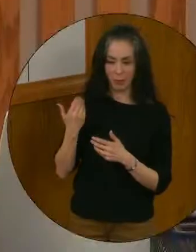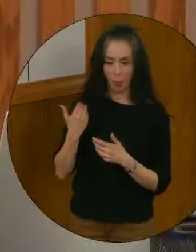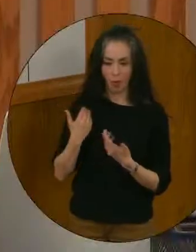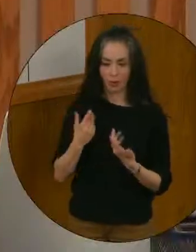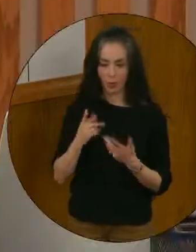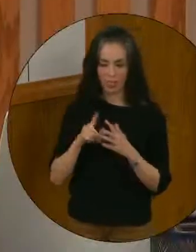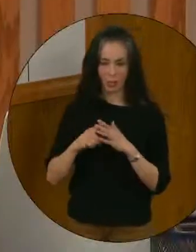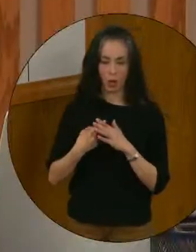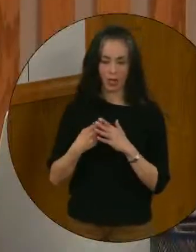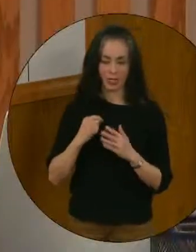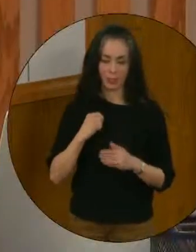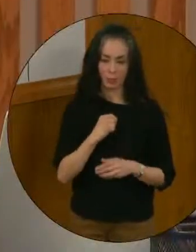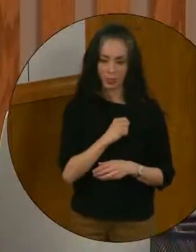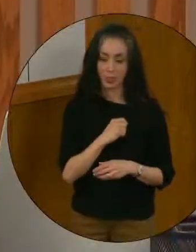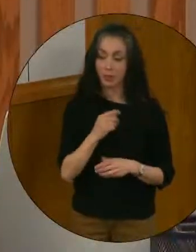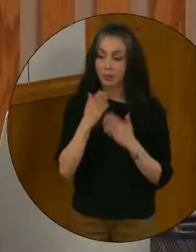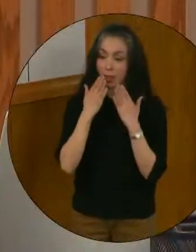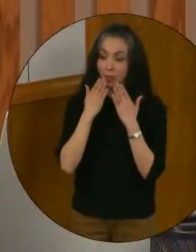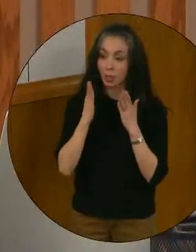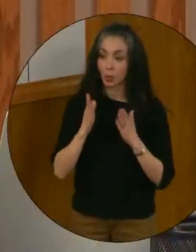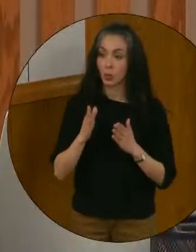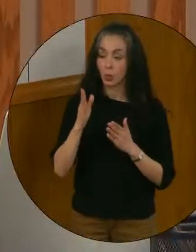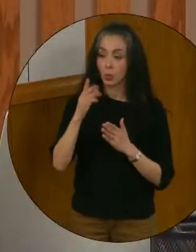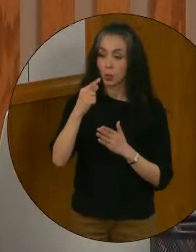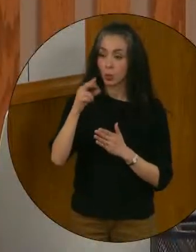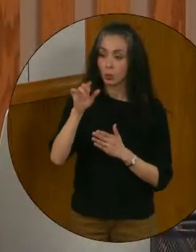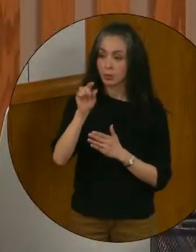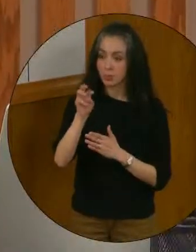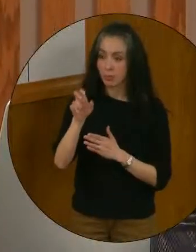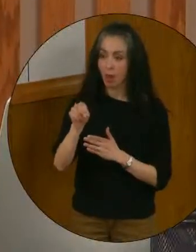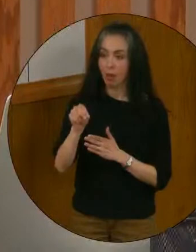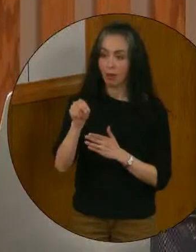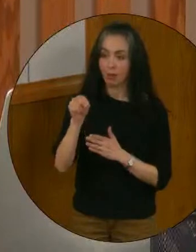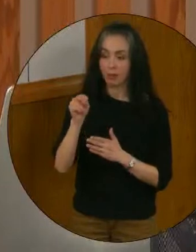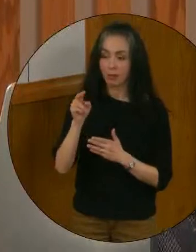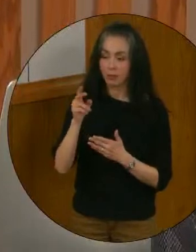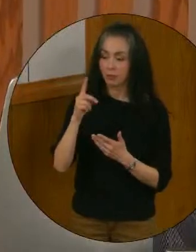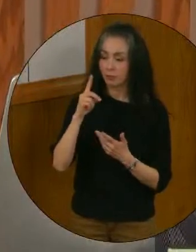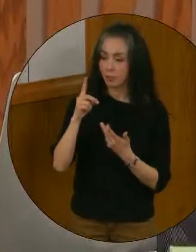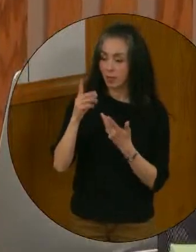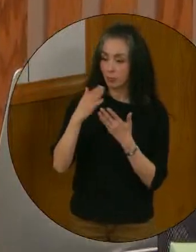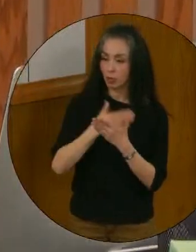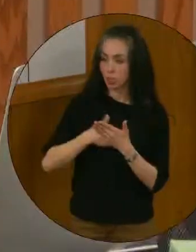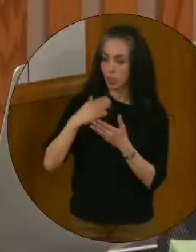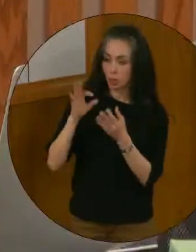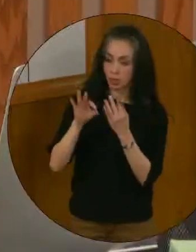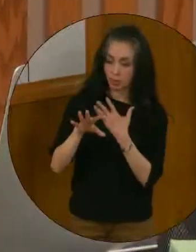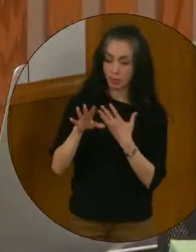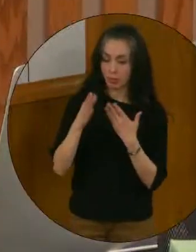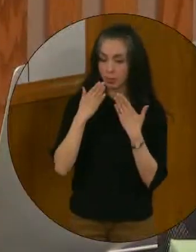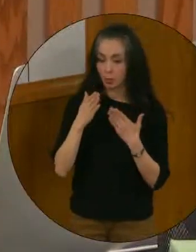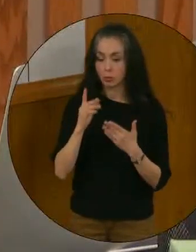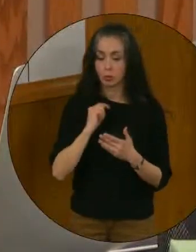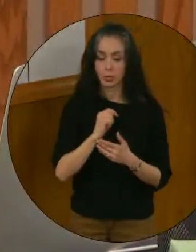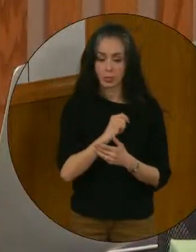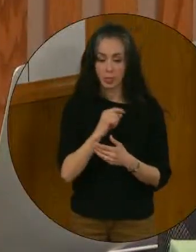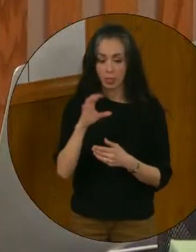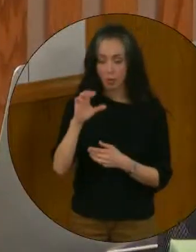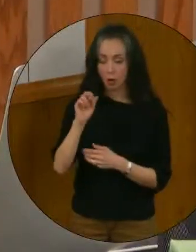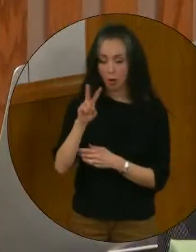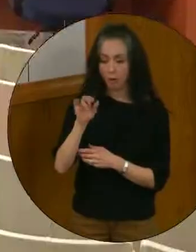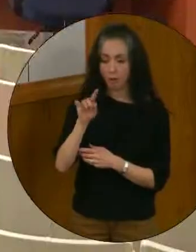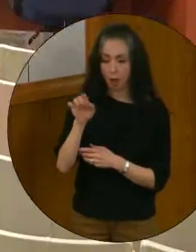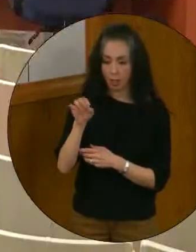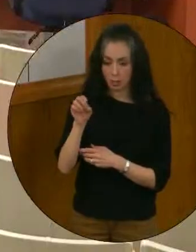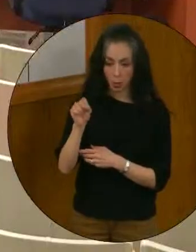Thank you, Trustee Guzman. Appreciate your insights as well. Thank you, Trustee Cavazos, I have you in the queue. Go